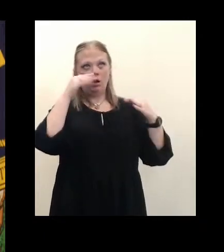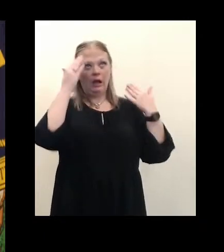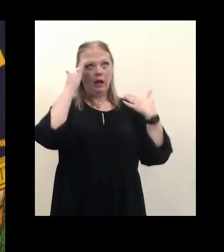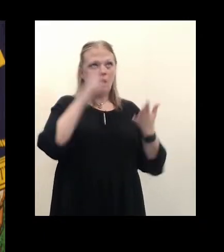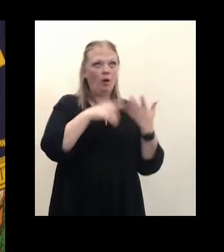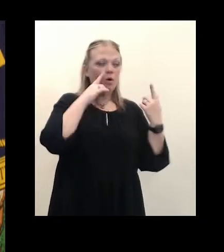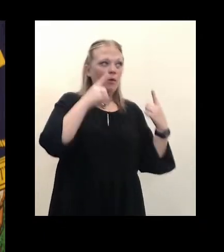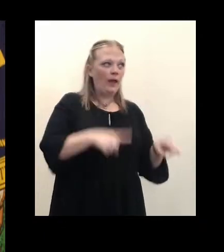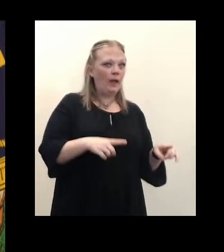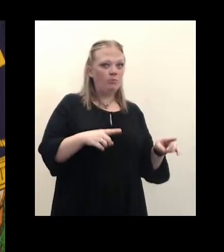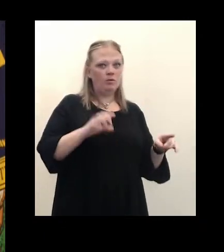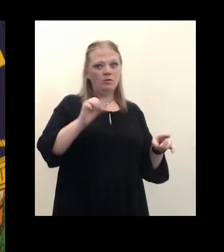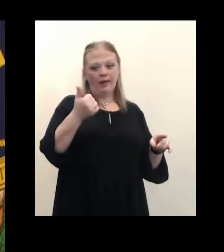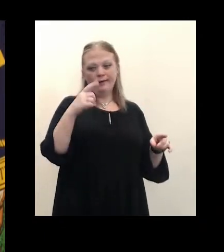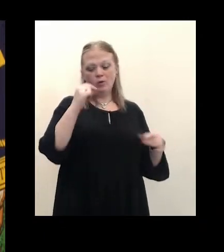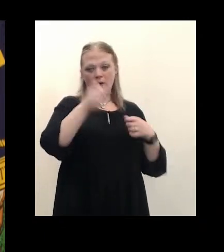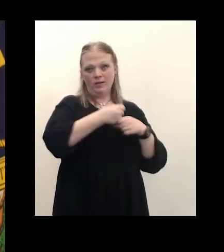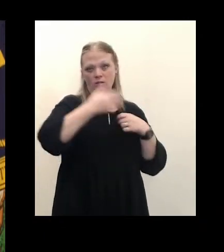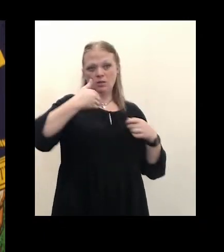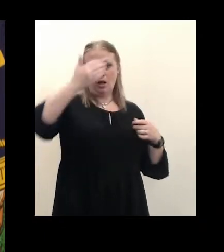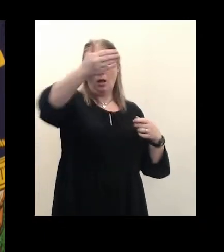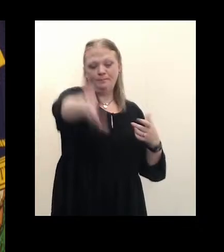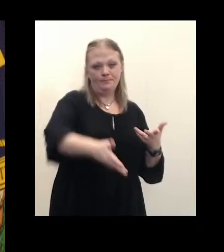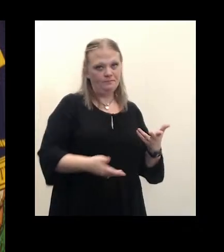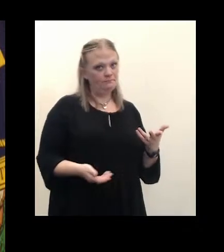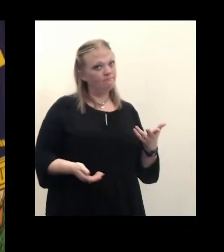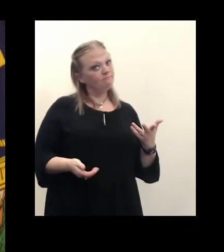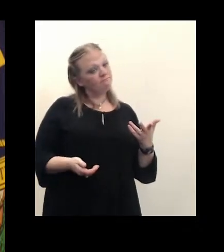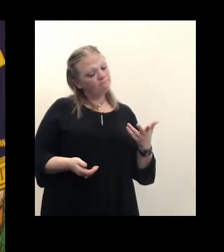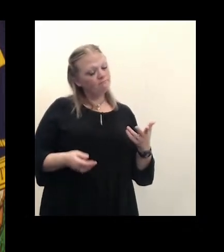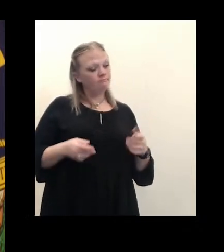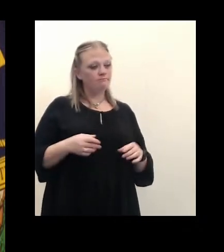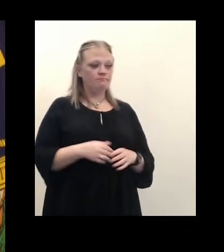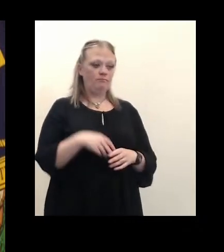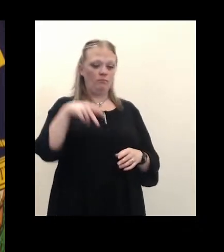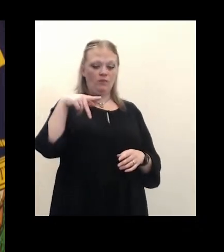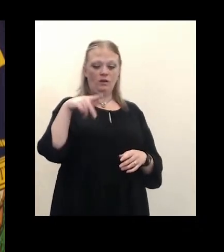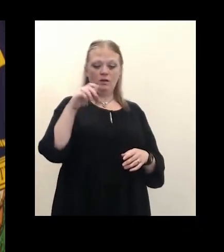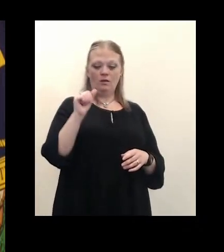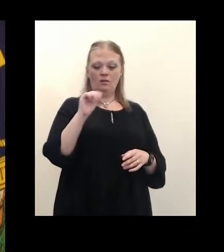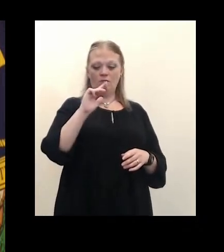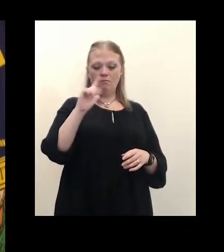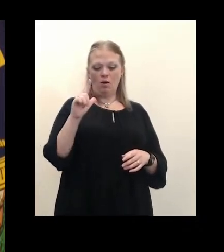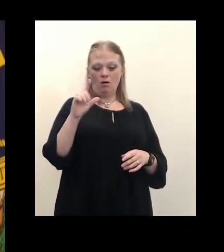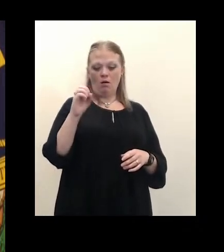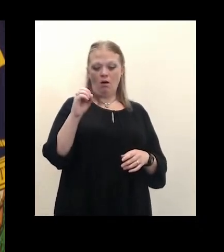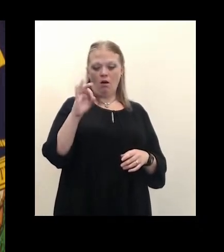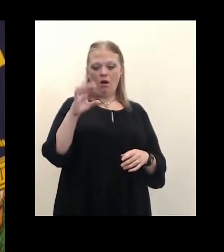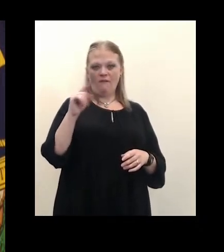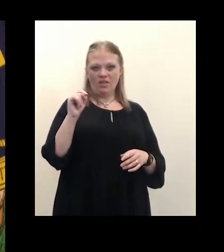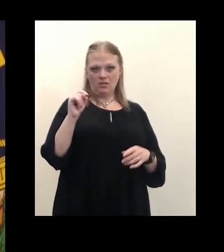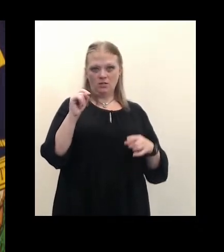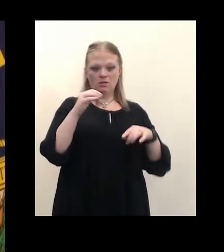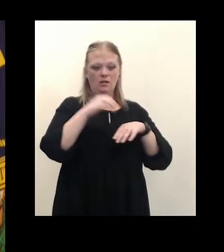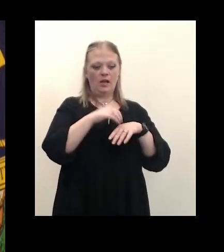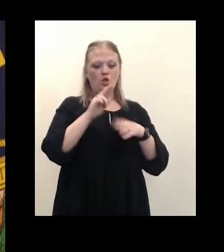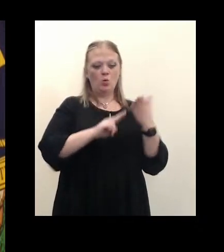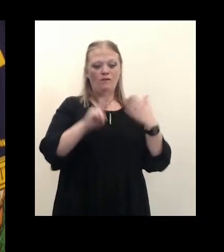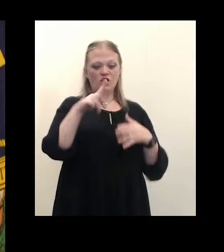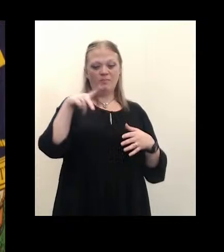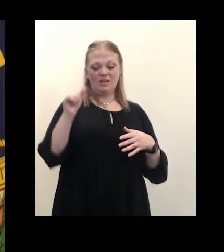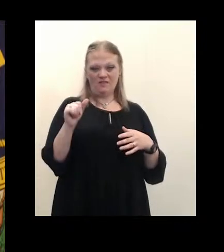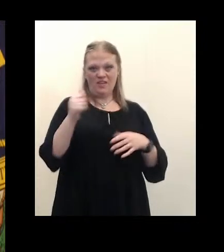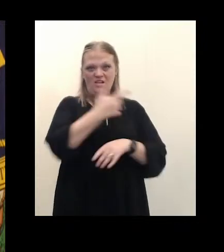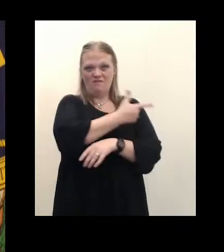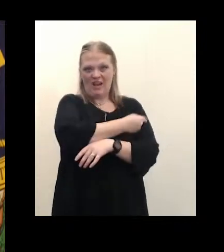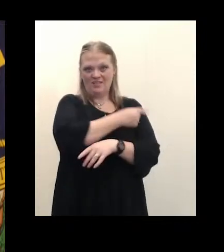happen 10 or 20 years from now. But Paul Offit, a famous vaccinologist at University of Pennsylvania, asked the